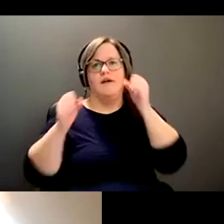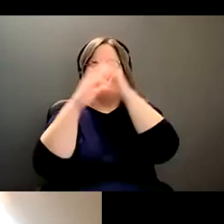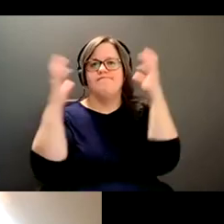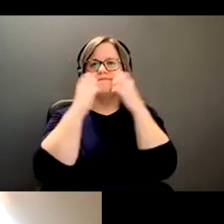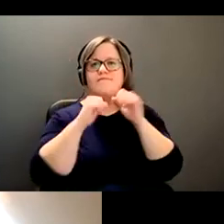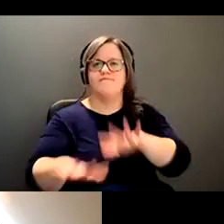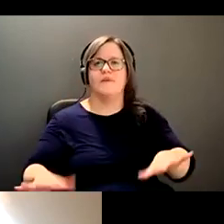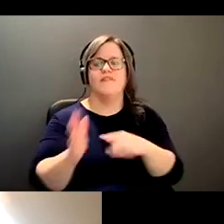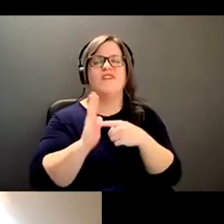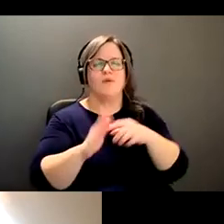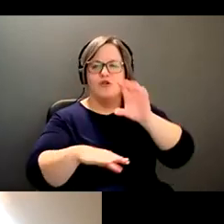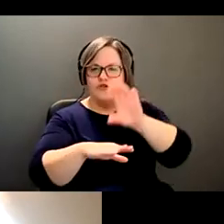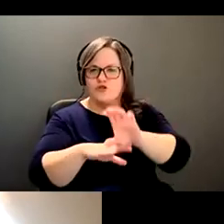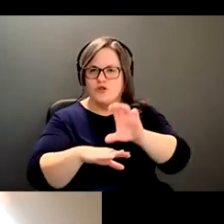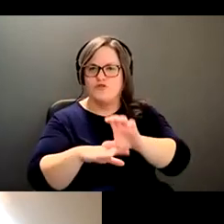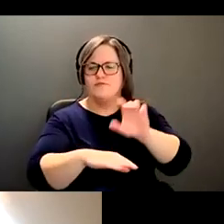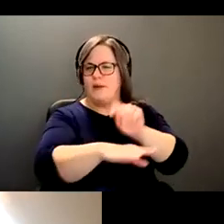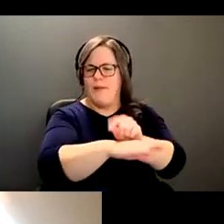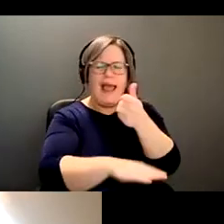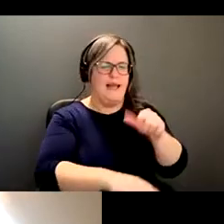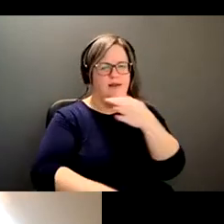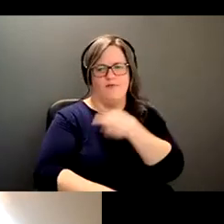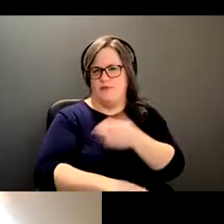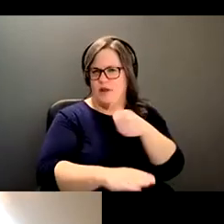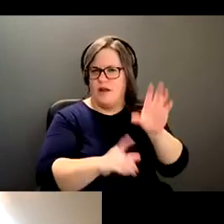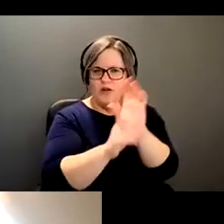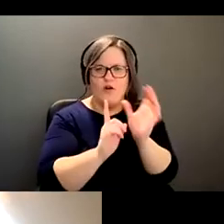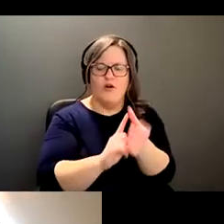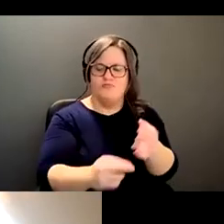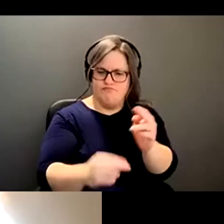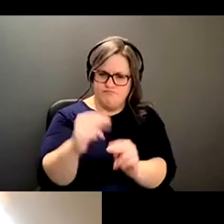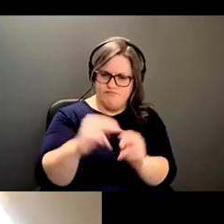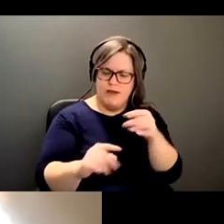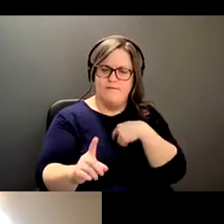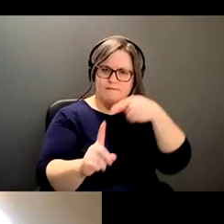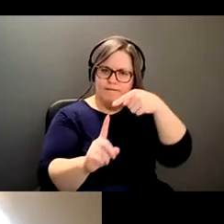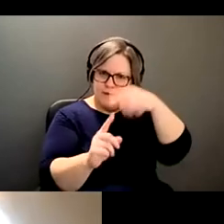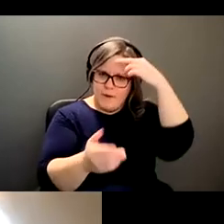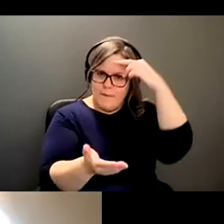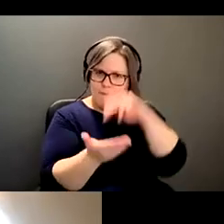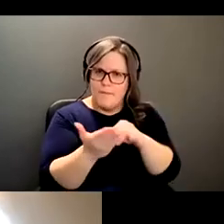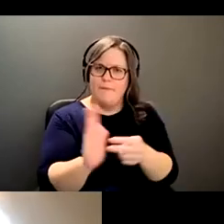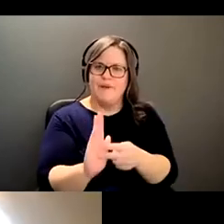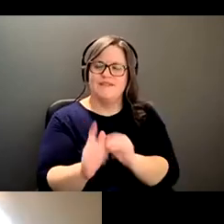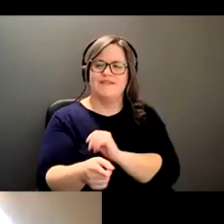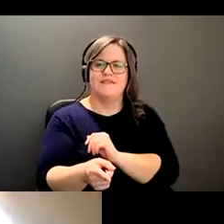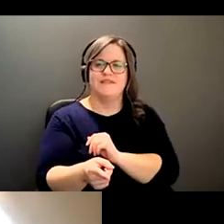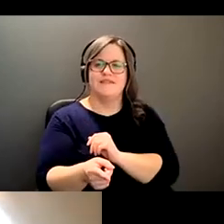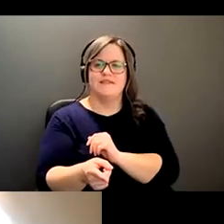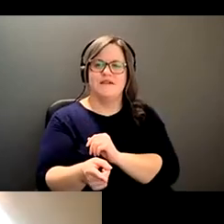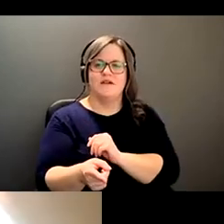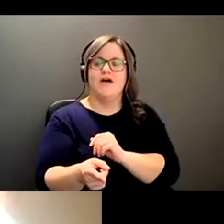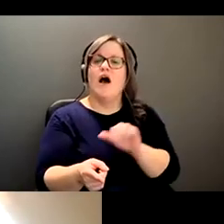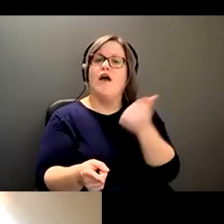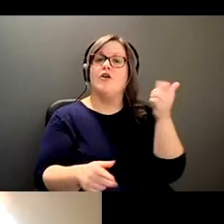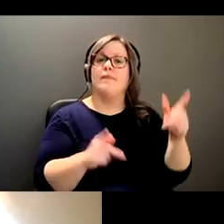you know, for any religion or culture, right? It has a very specific and a particular purpose, and it's nobody else is allowed